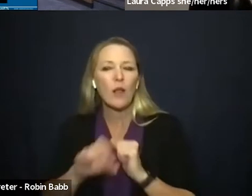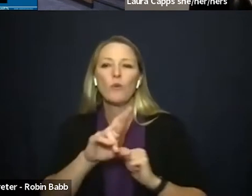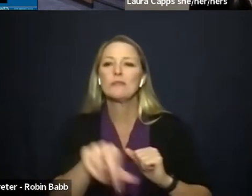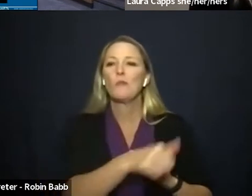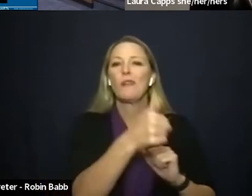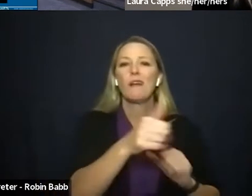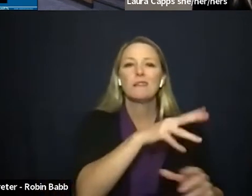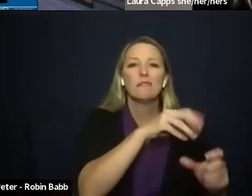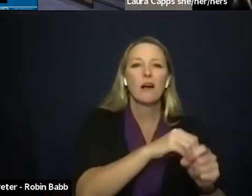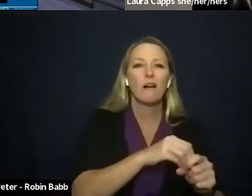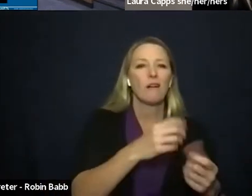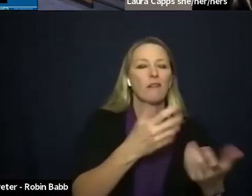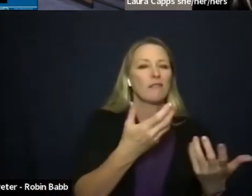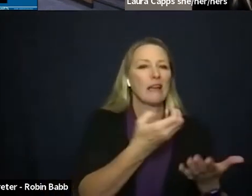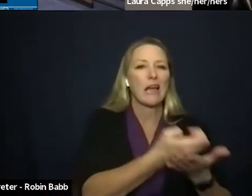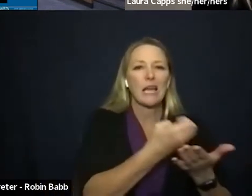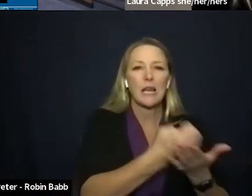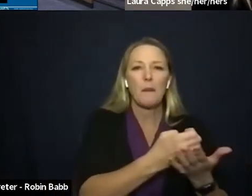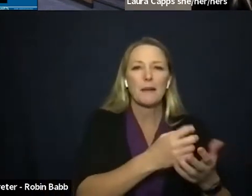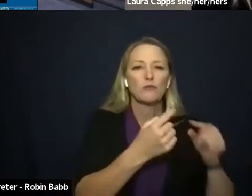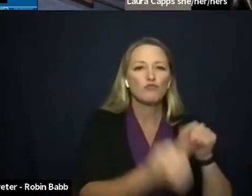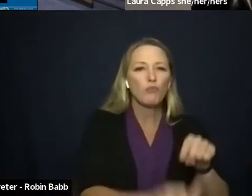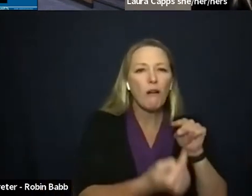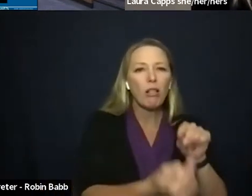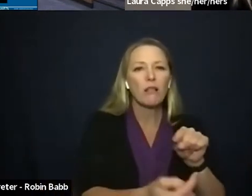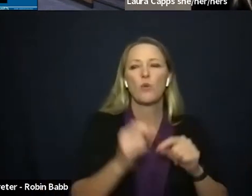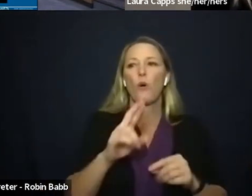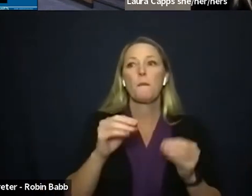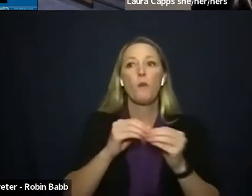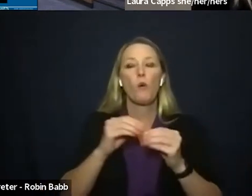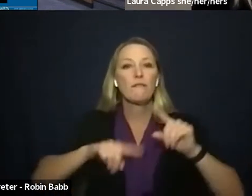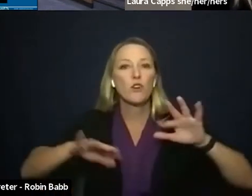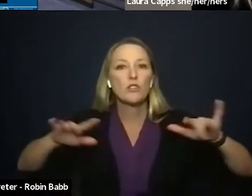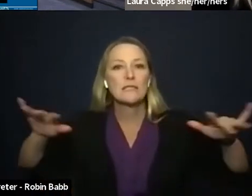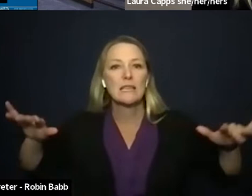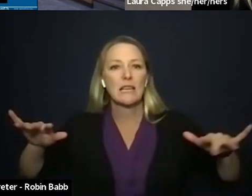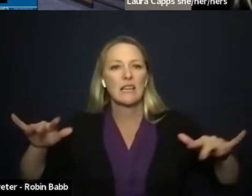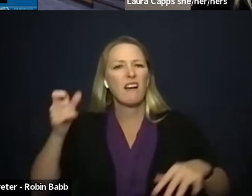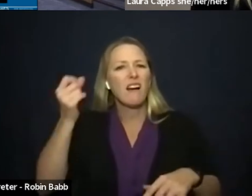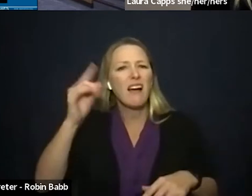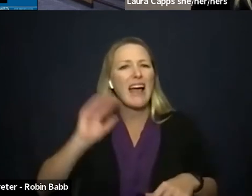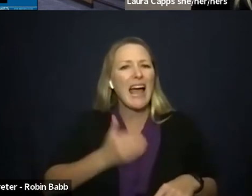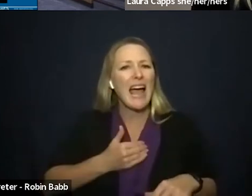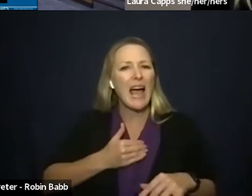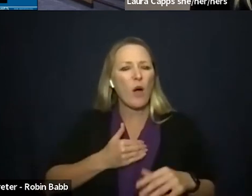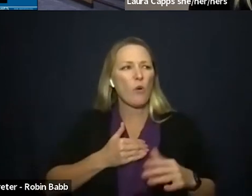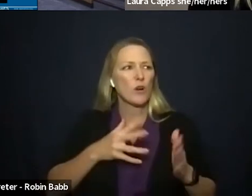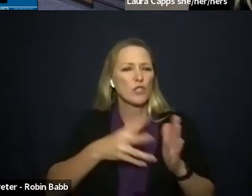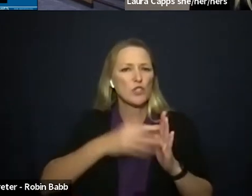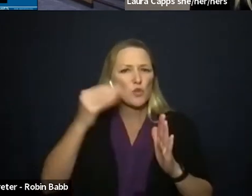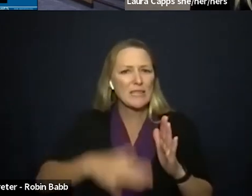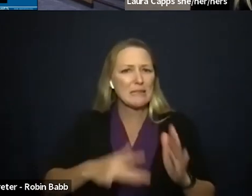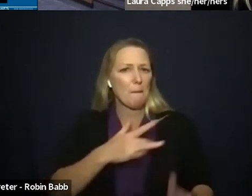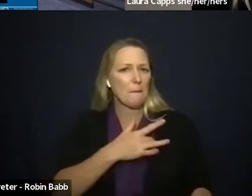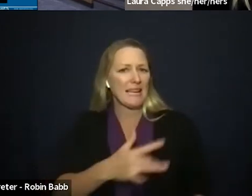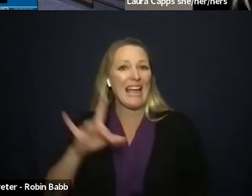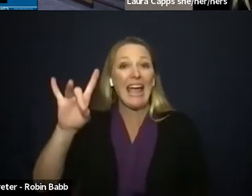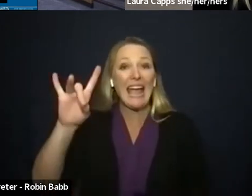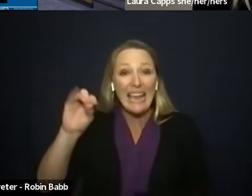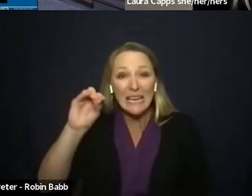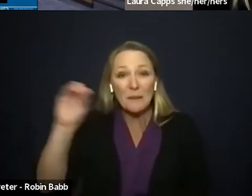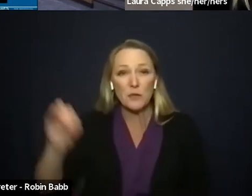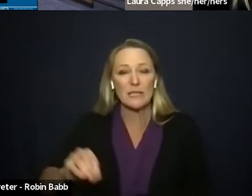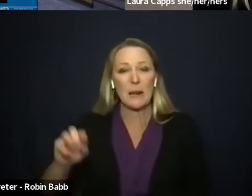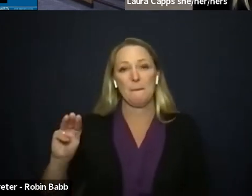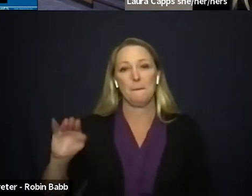also more diversity on our board because our enrollment is 80 percent minority and um